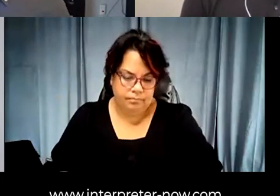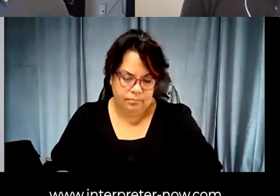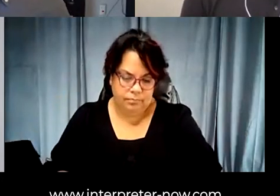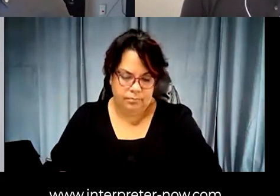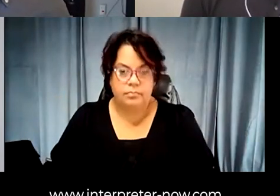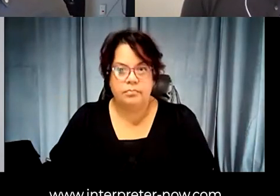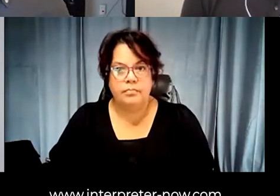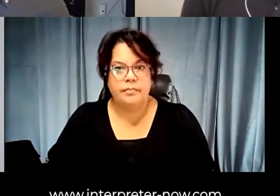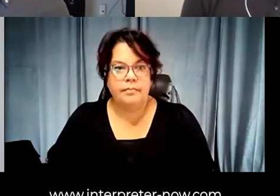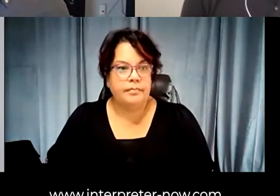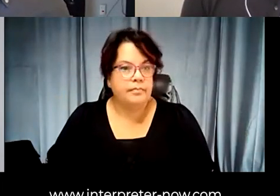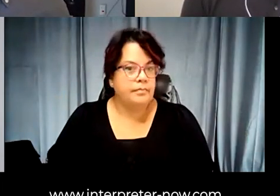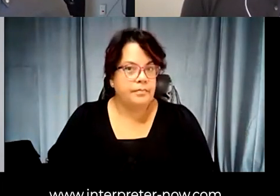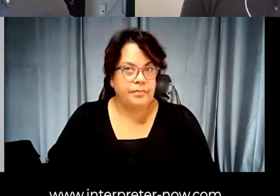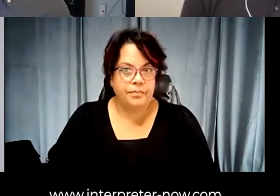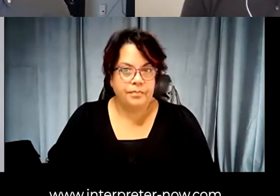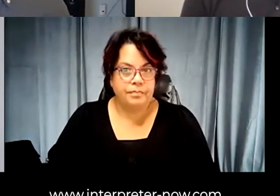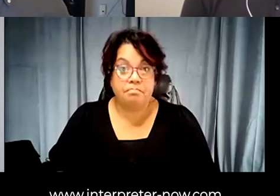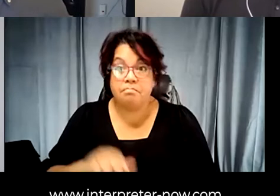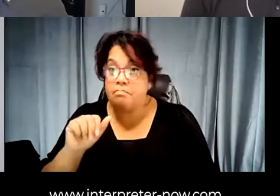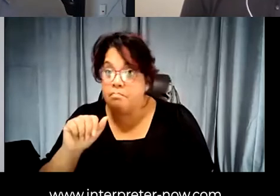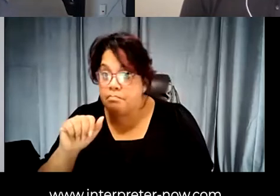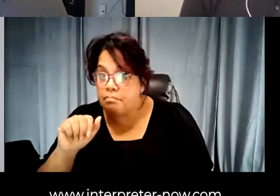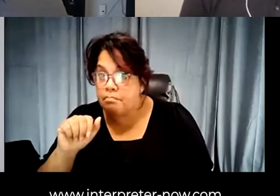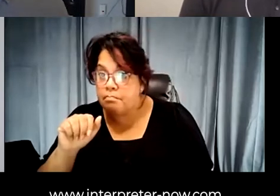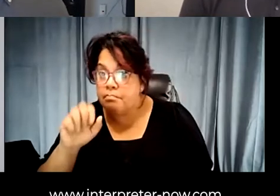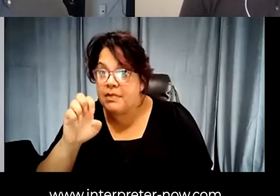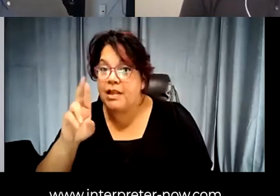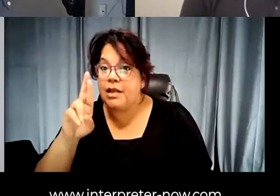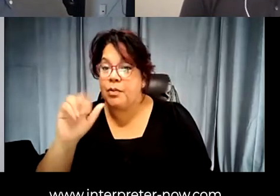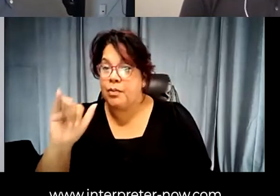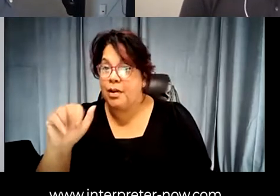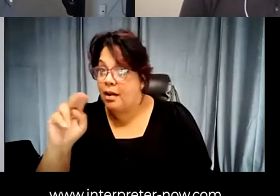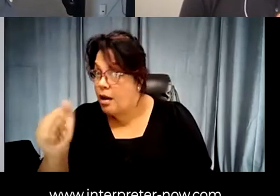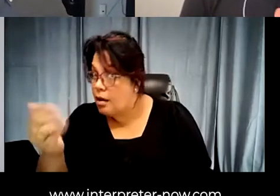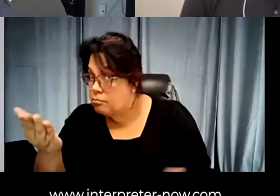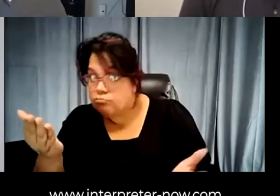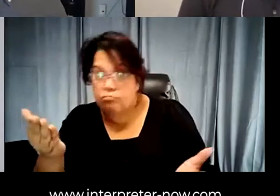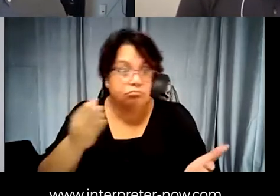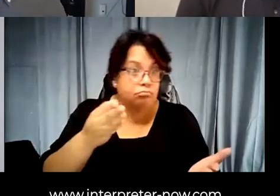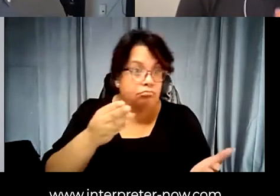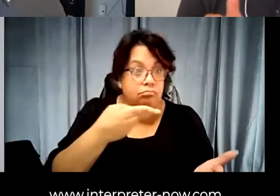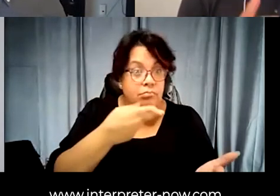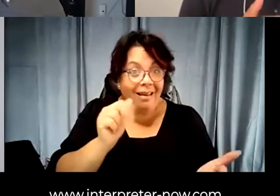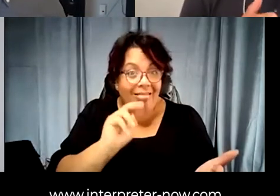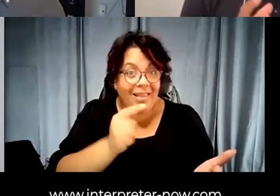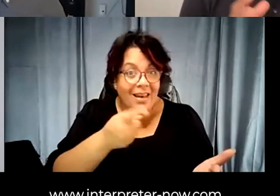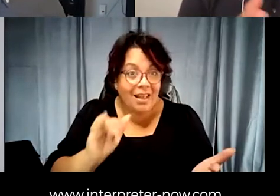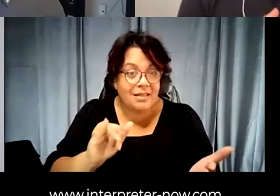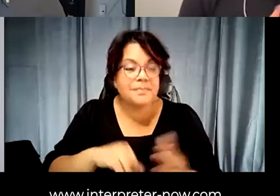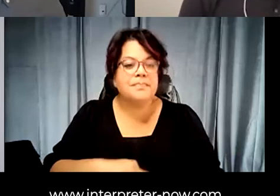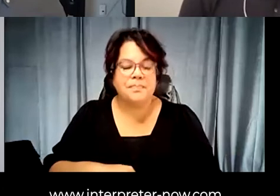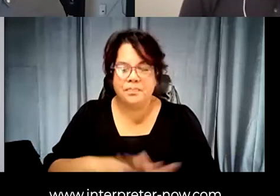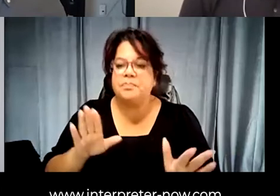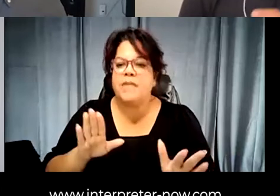Erayna or Anthony, go ahead. I want to like actually